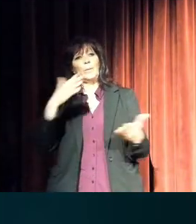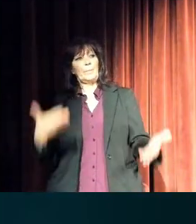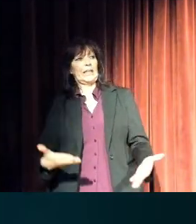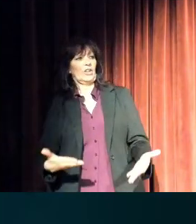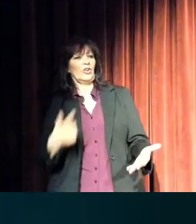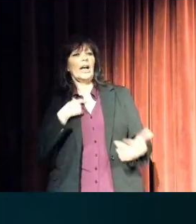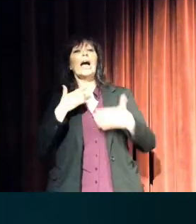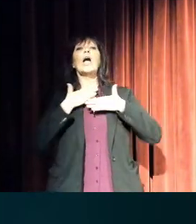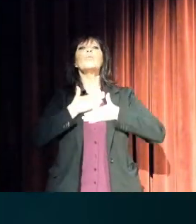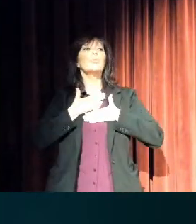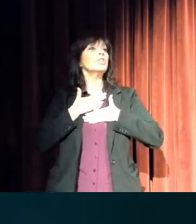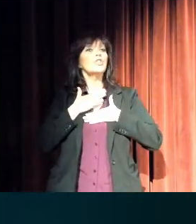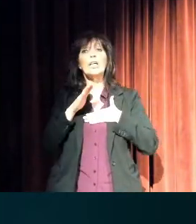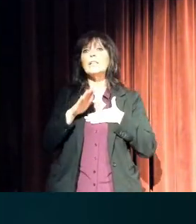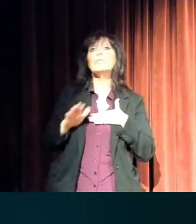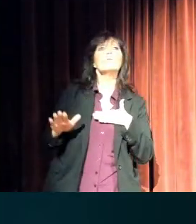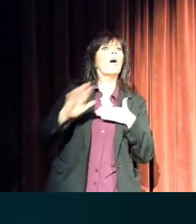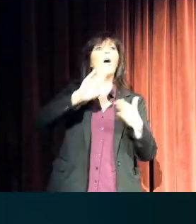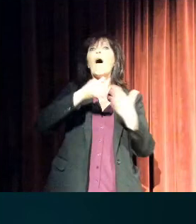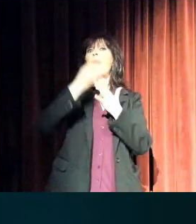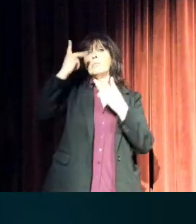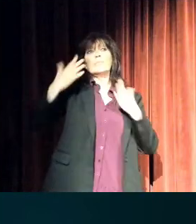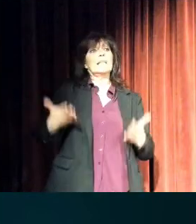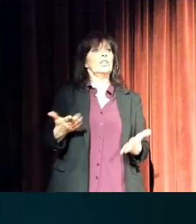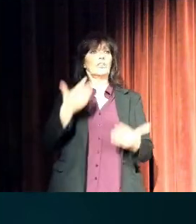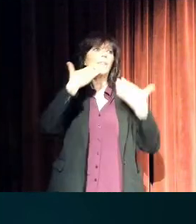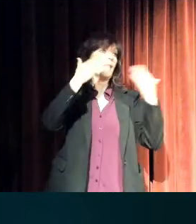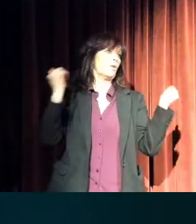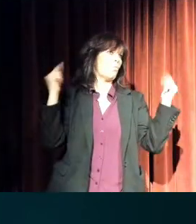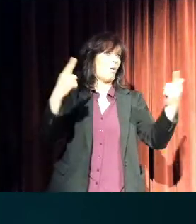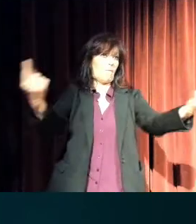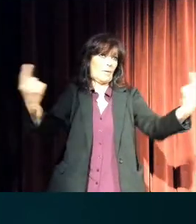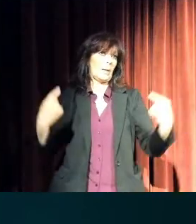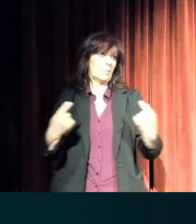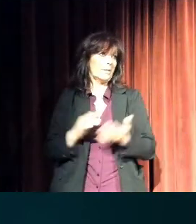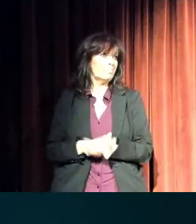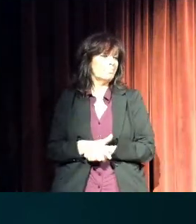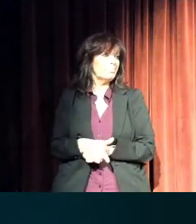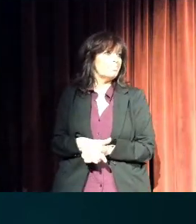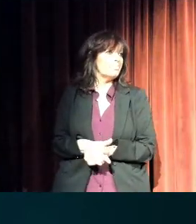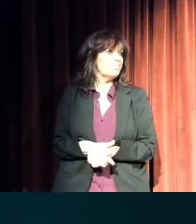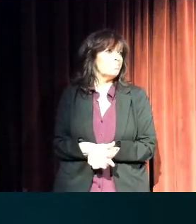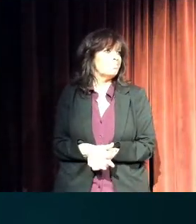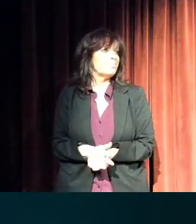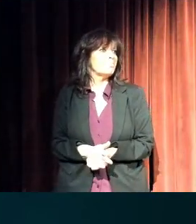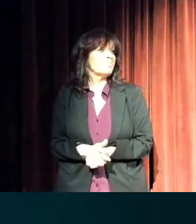here. I appreciate all the elected officials that are here today. Thank you all for being here.